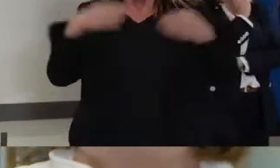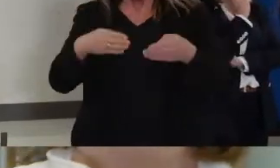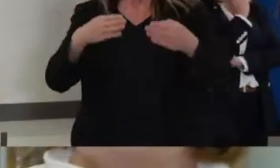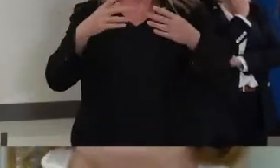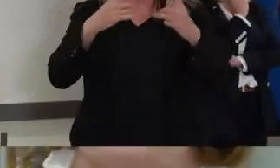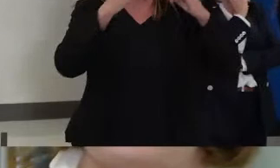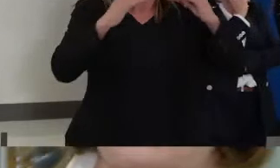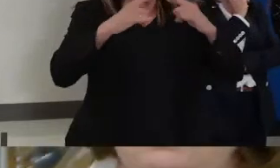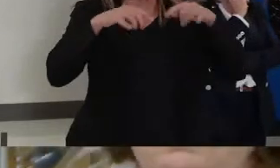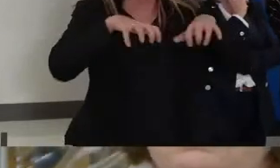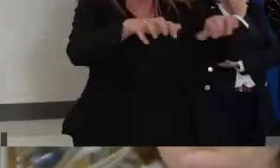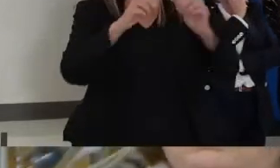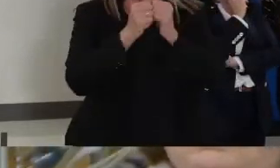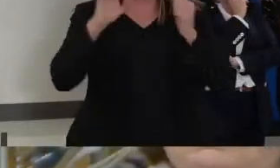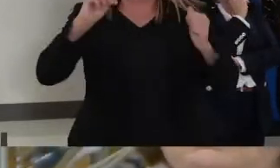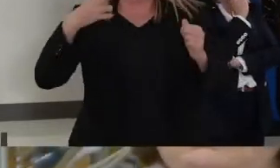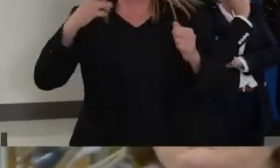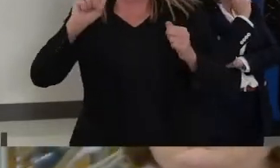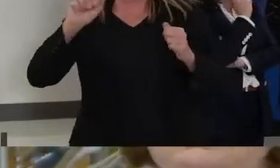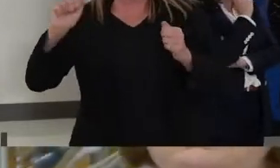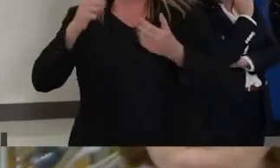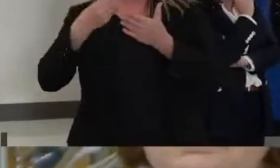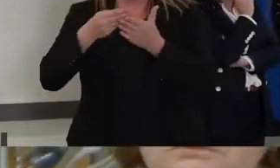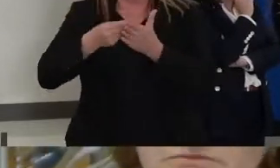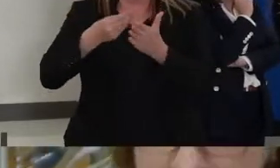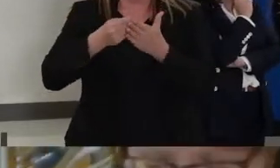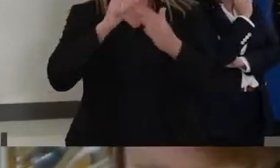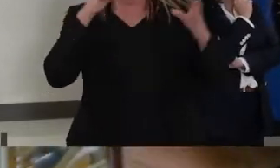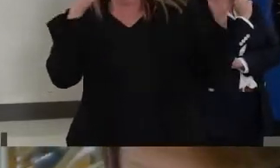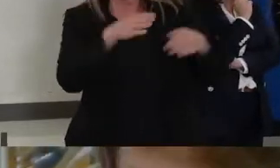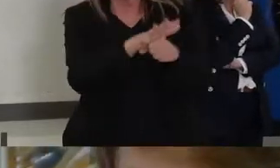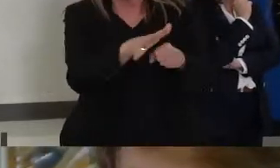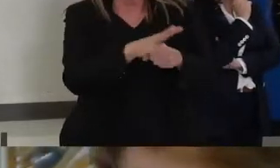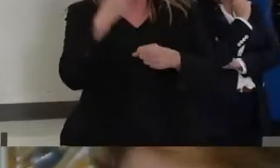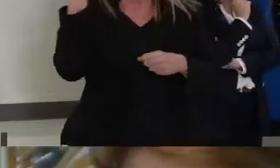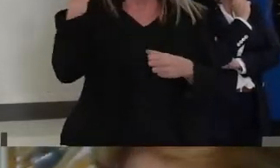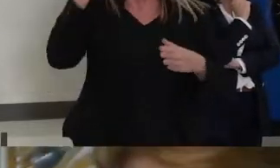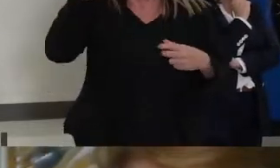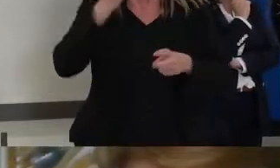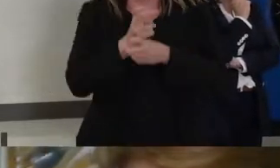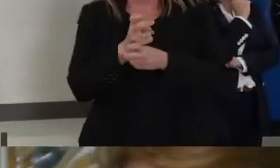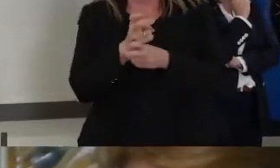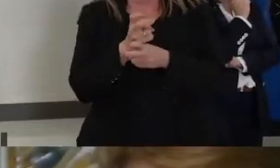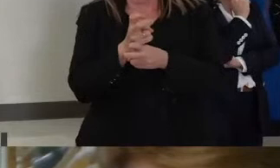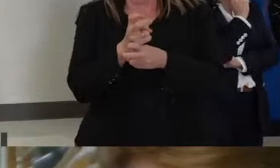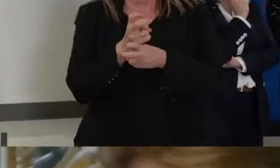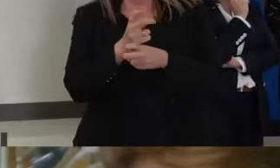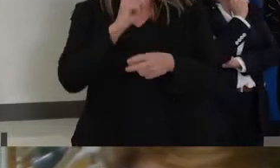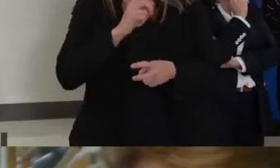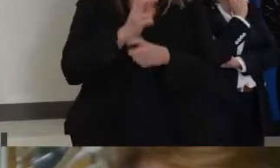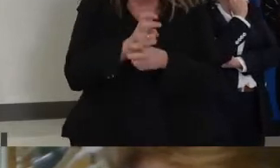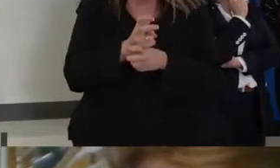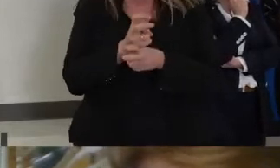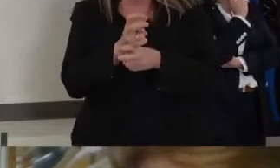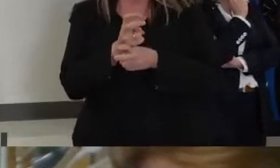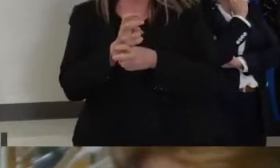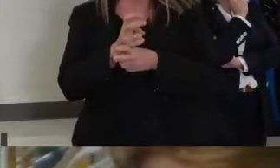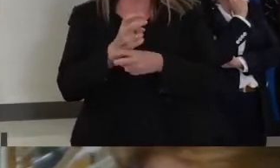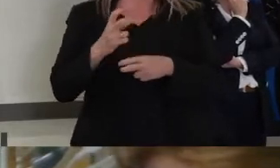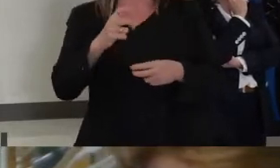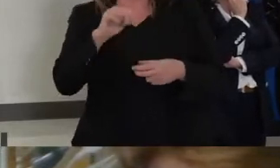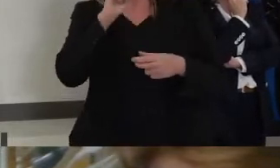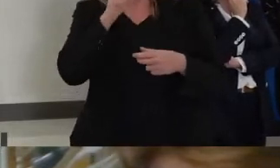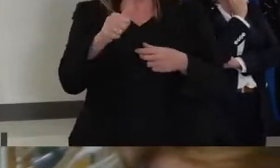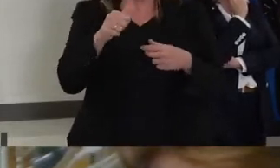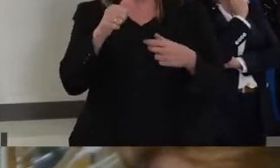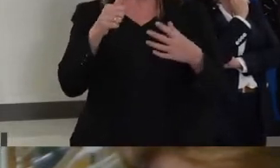encampments with the MHSA dollars enough is because it's really hard. Because it's really hard. It's not creaming